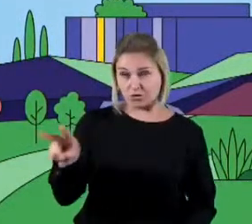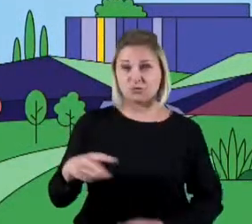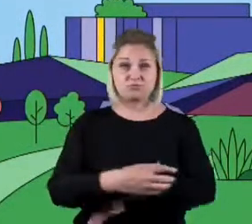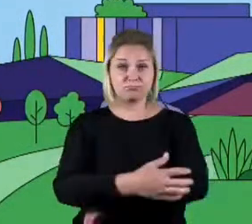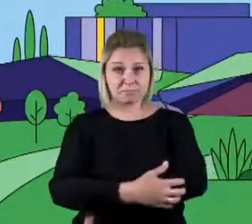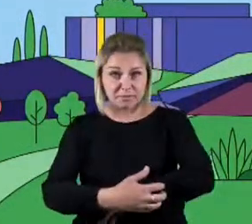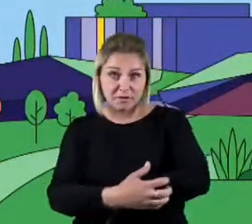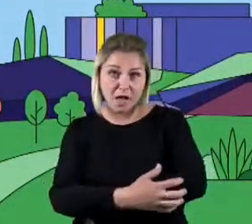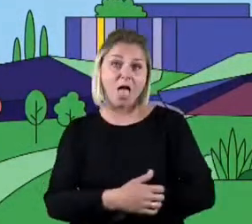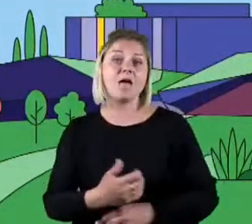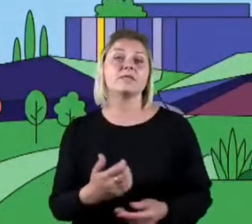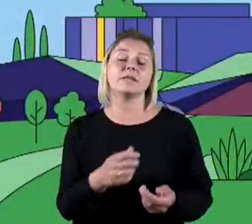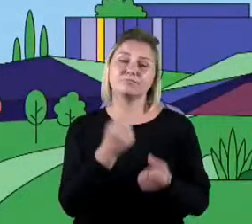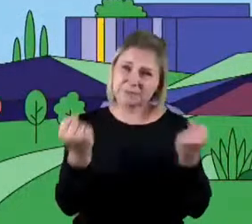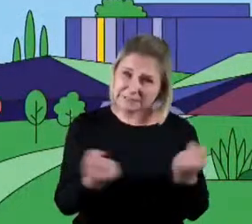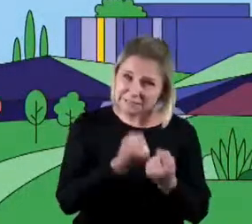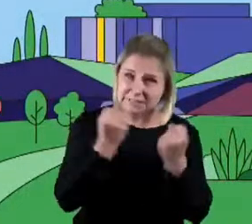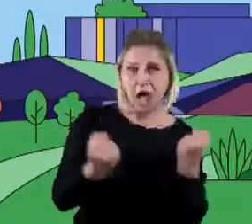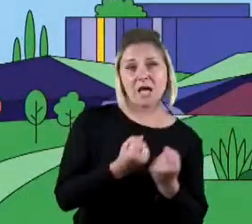don't have those kinds of funds.